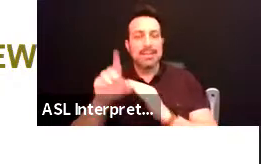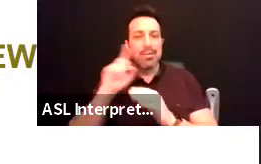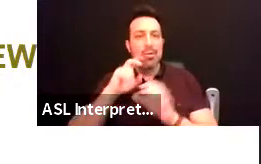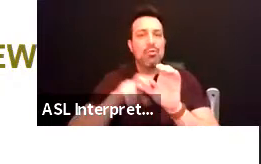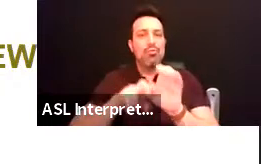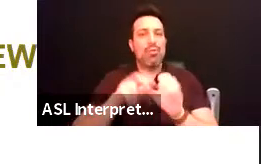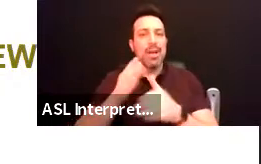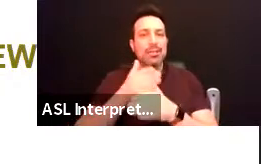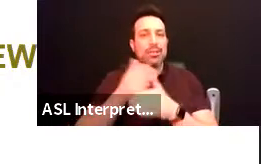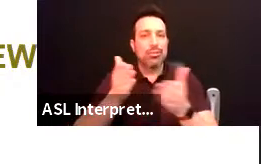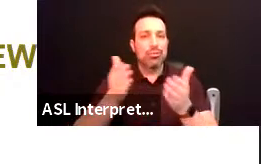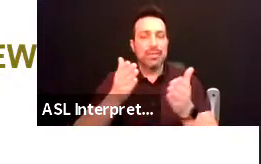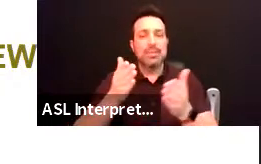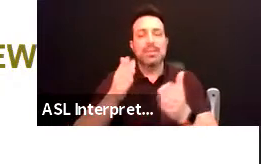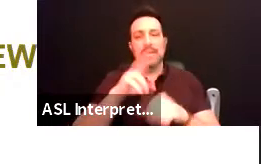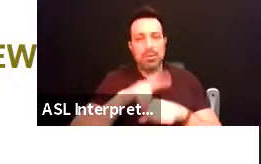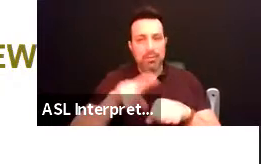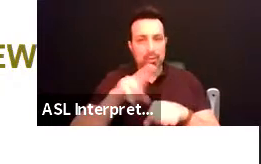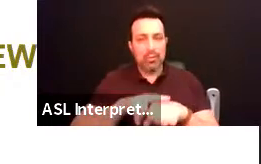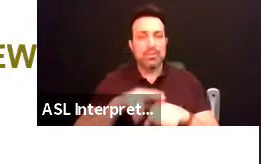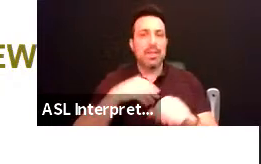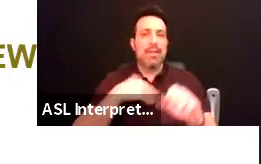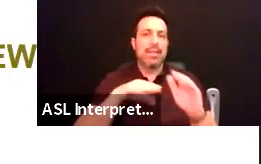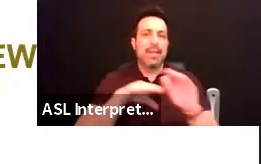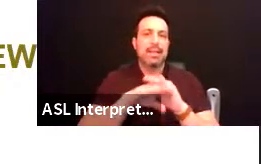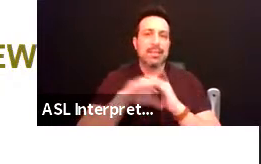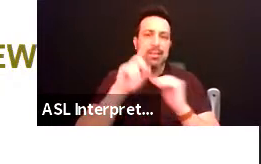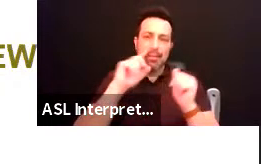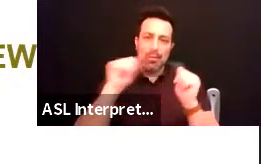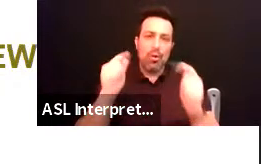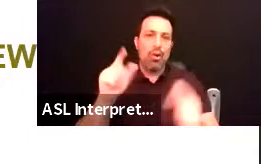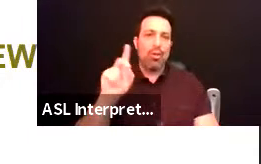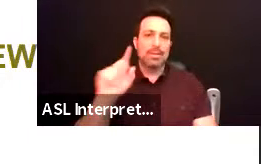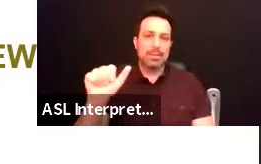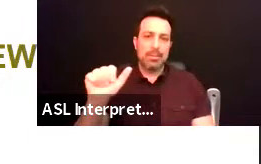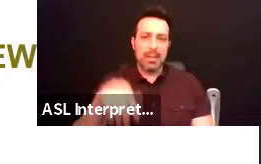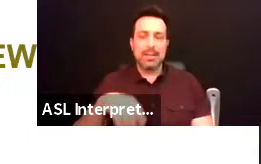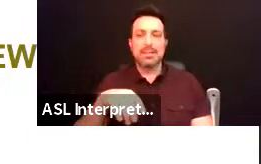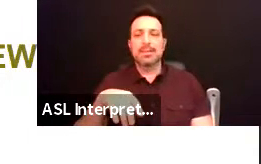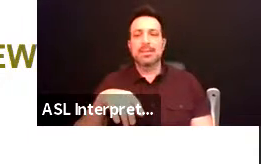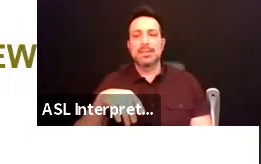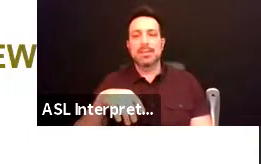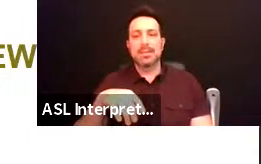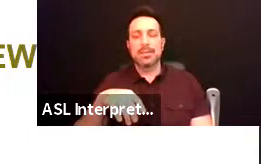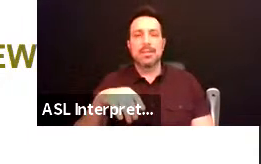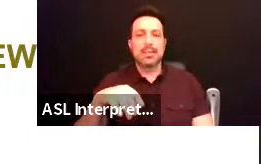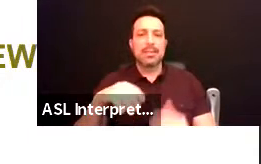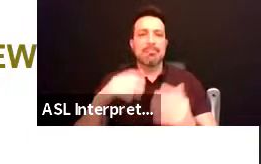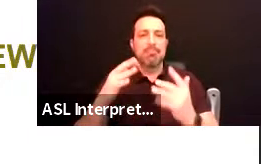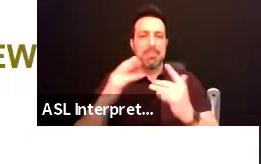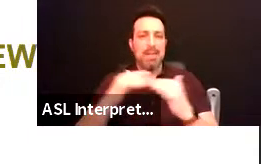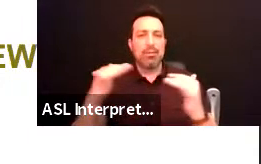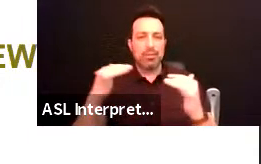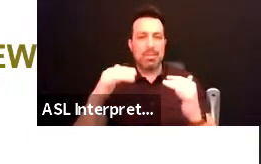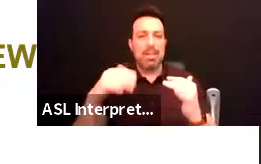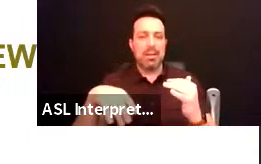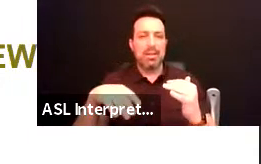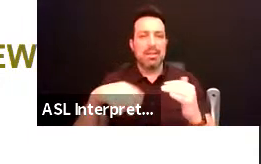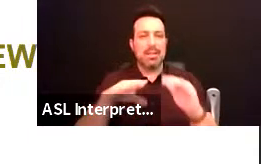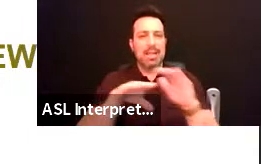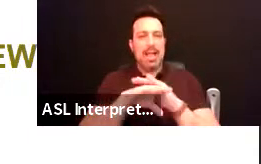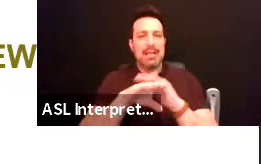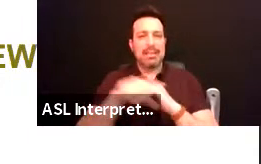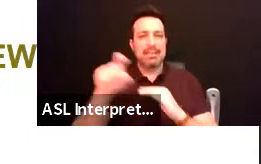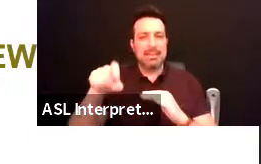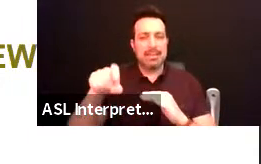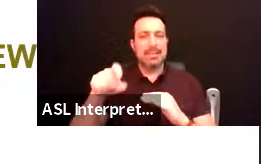services. And then, of course, having access for all disabilities, diverse abilities, and the access needs